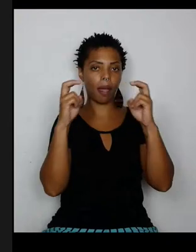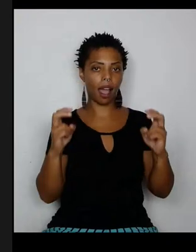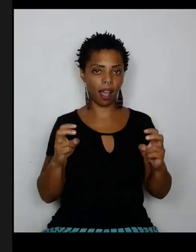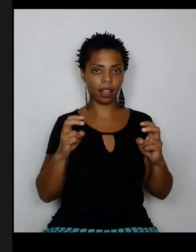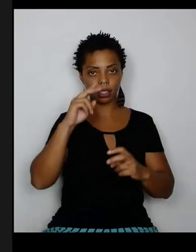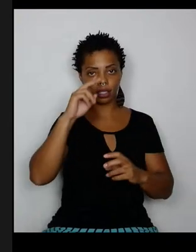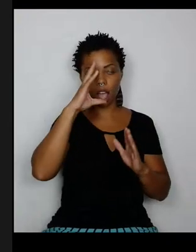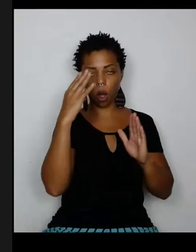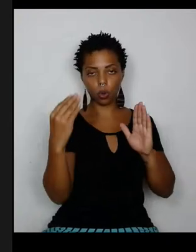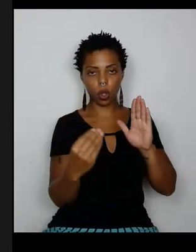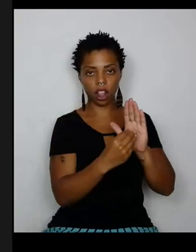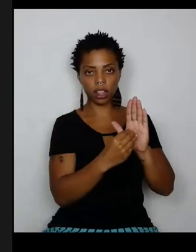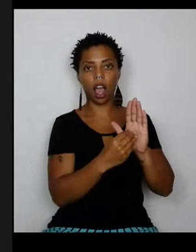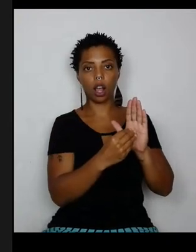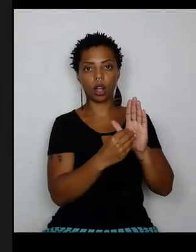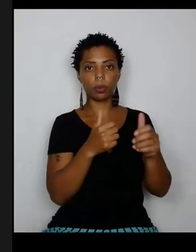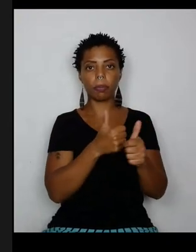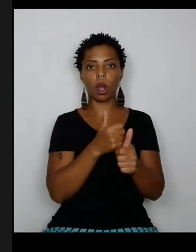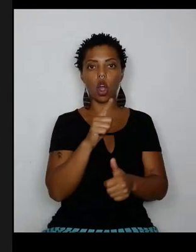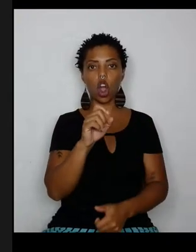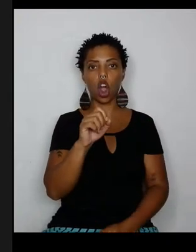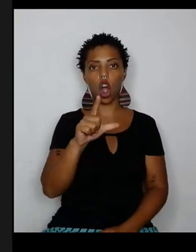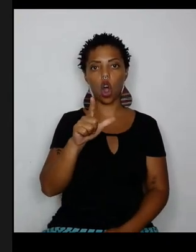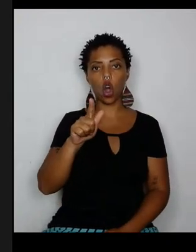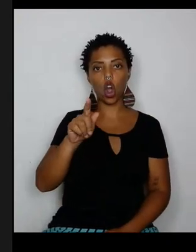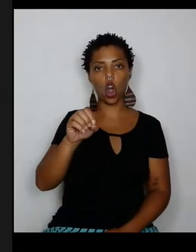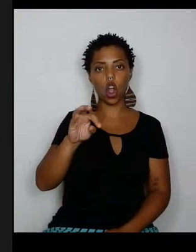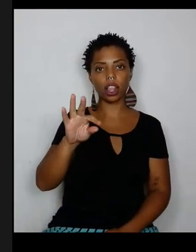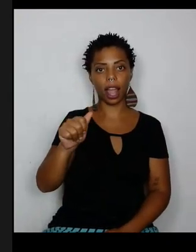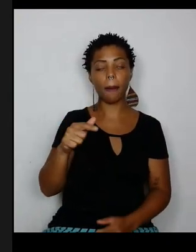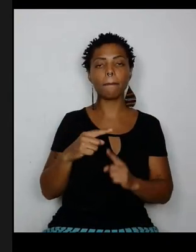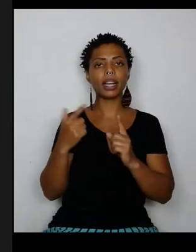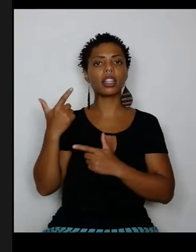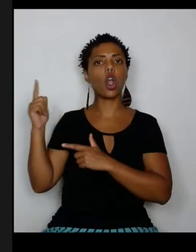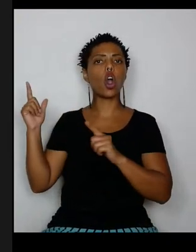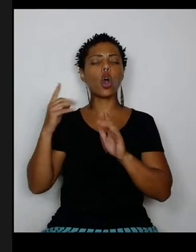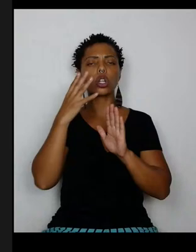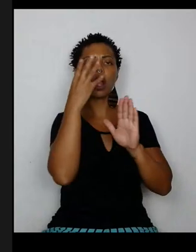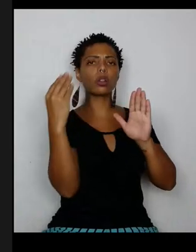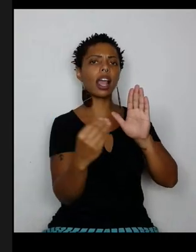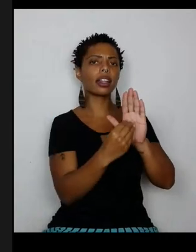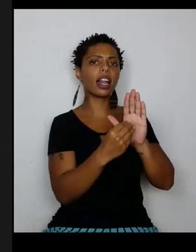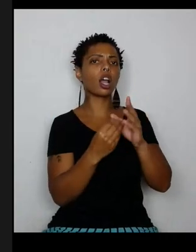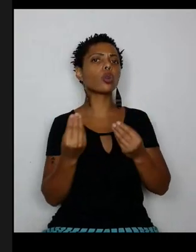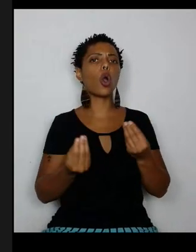have at masp and when we look at googon's other self-portraits